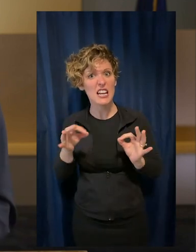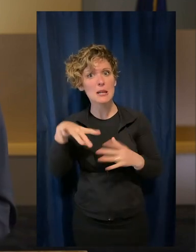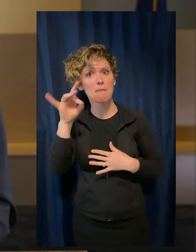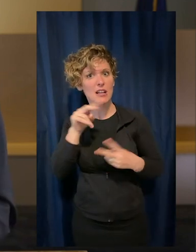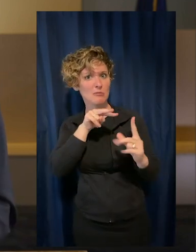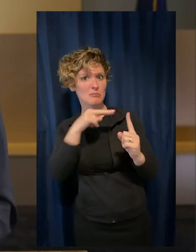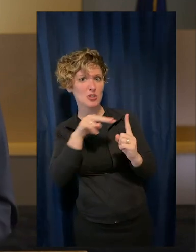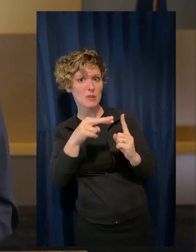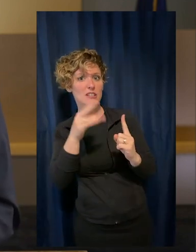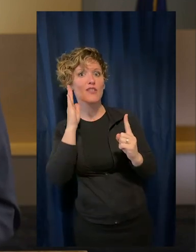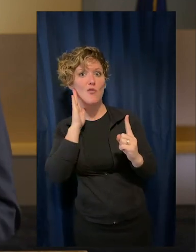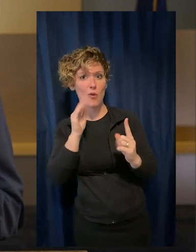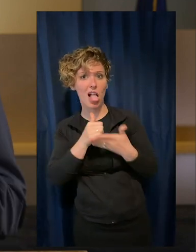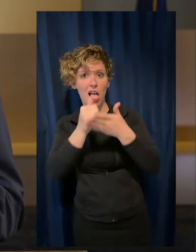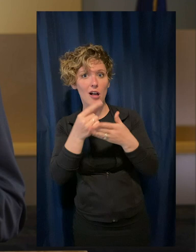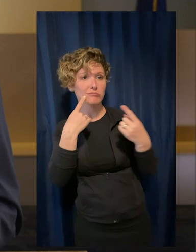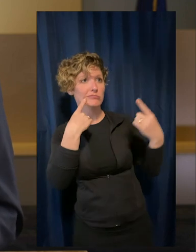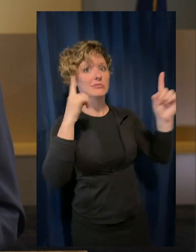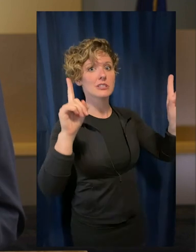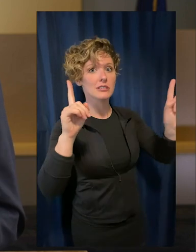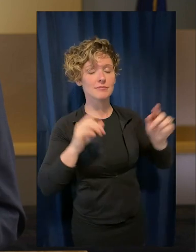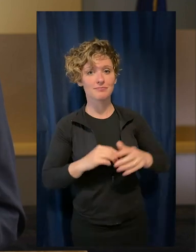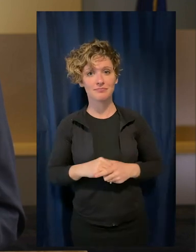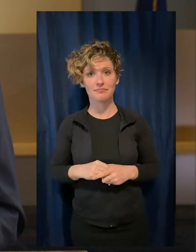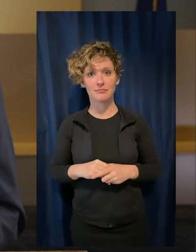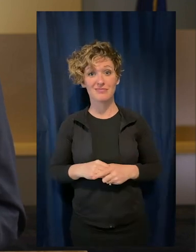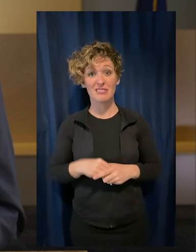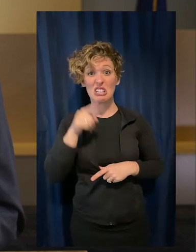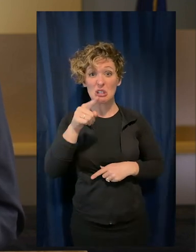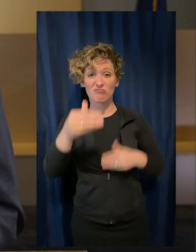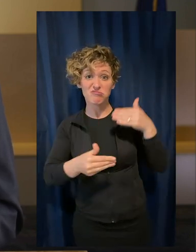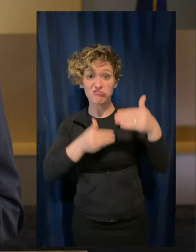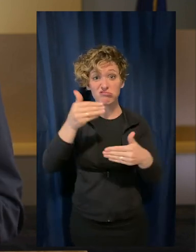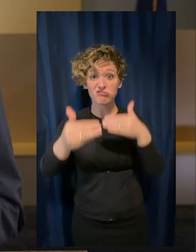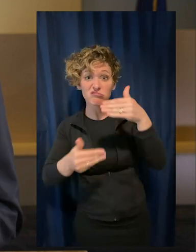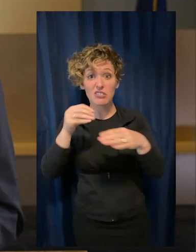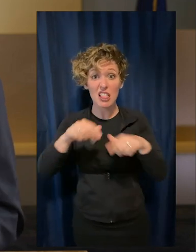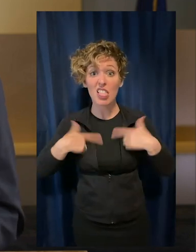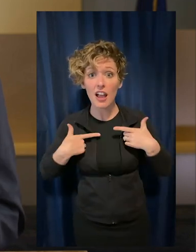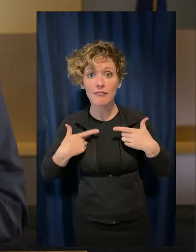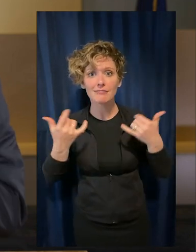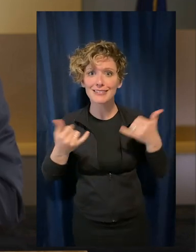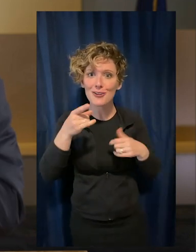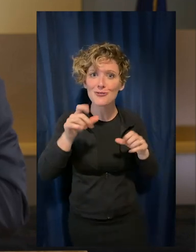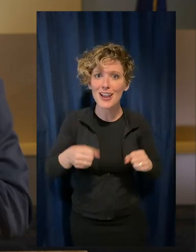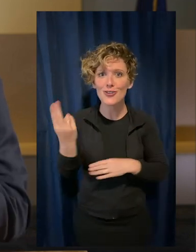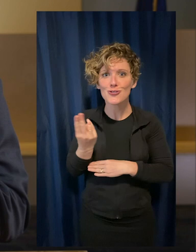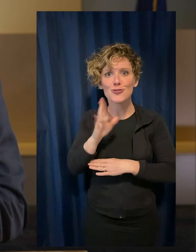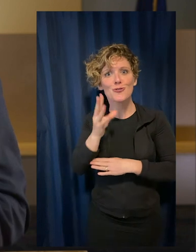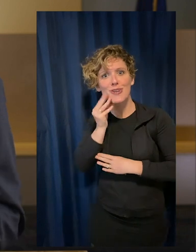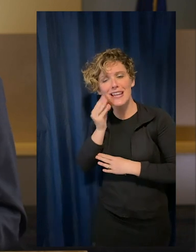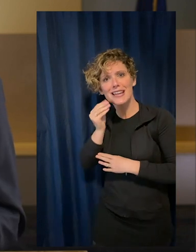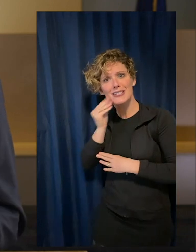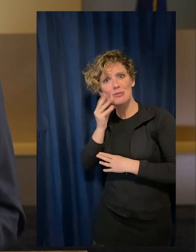unprecedented times. And as you move forward from this moment, you can use what you now know to embrace